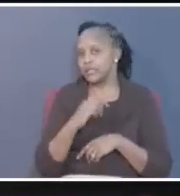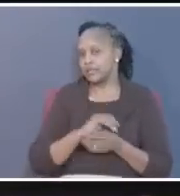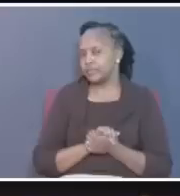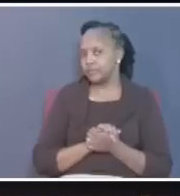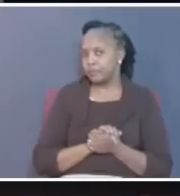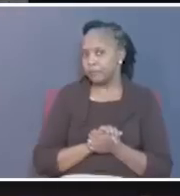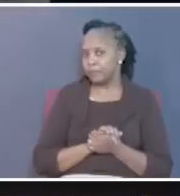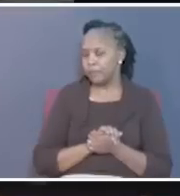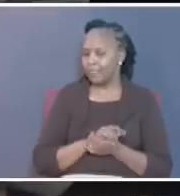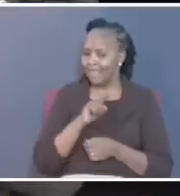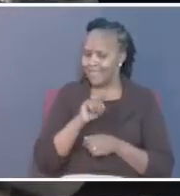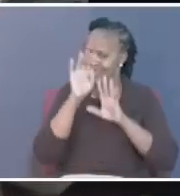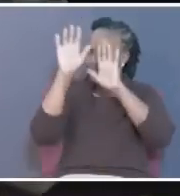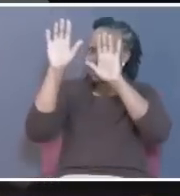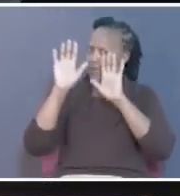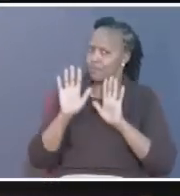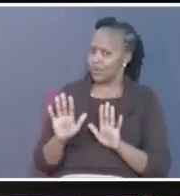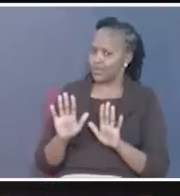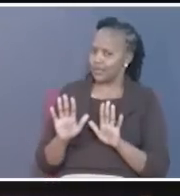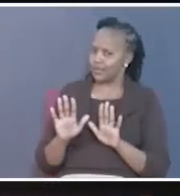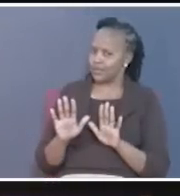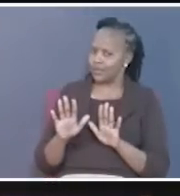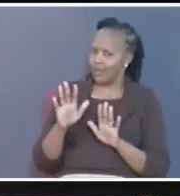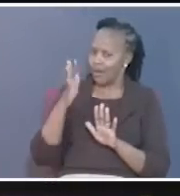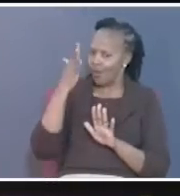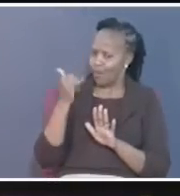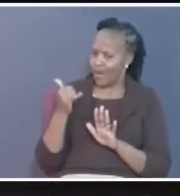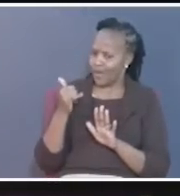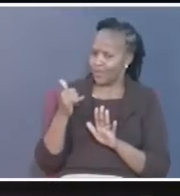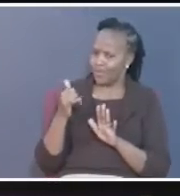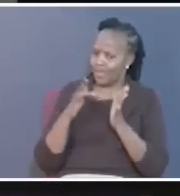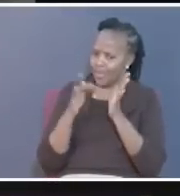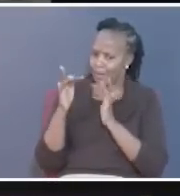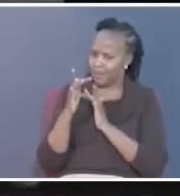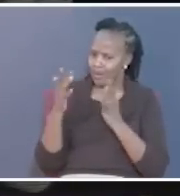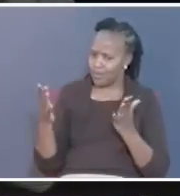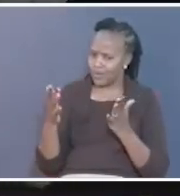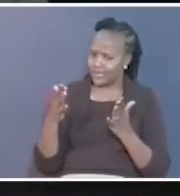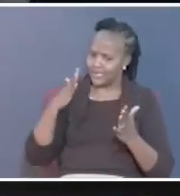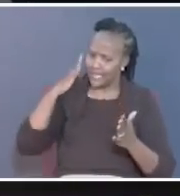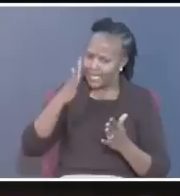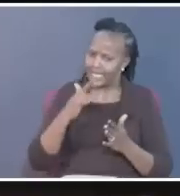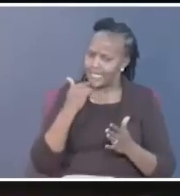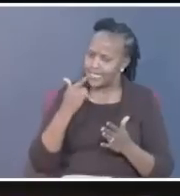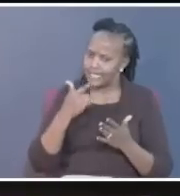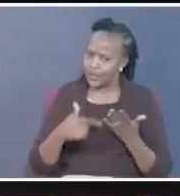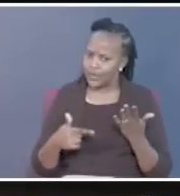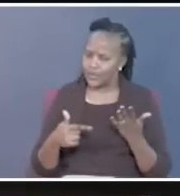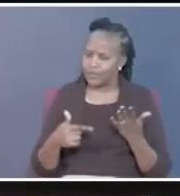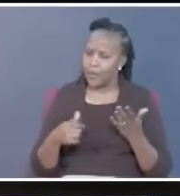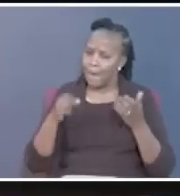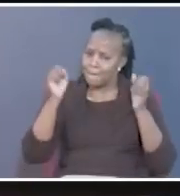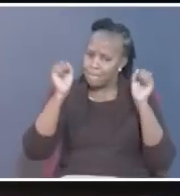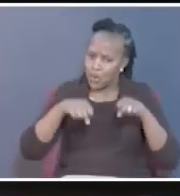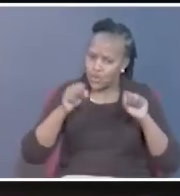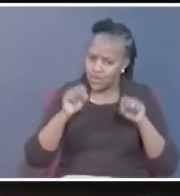is significant because whereas the text doesn't directly say so, it is probable that the priest,